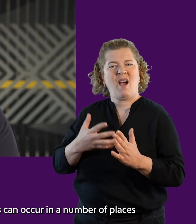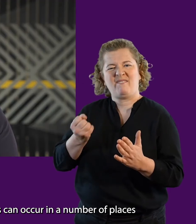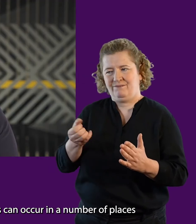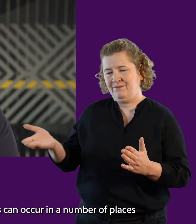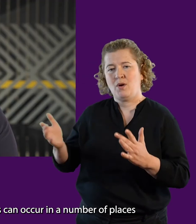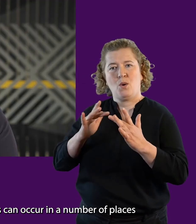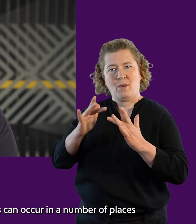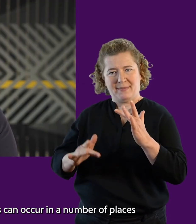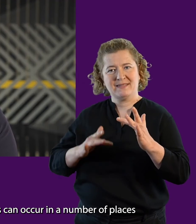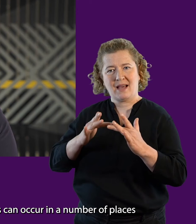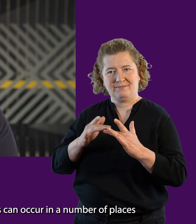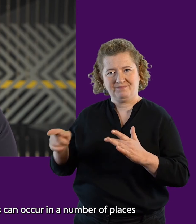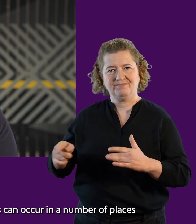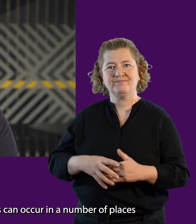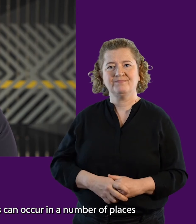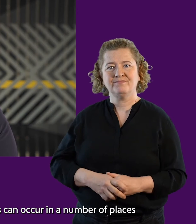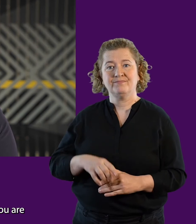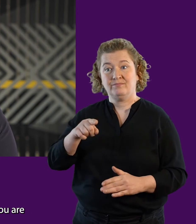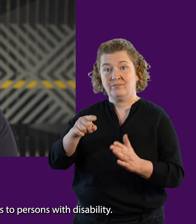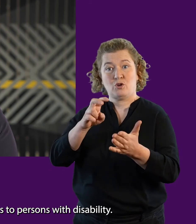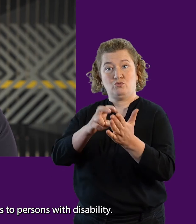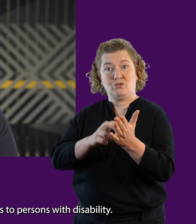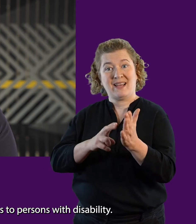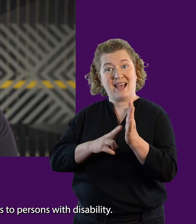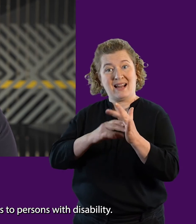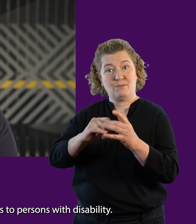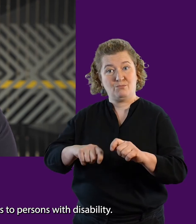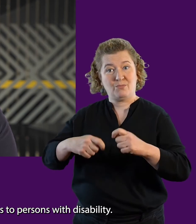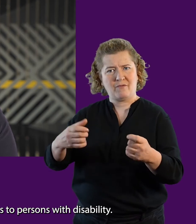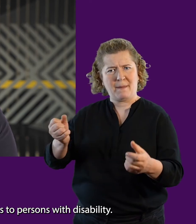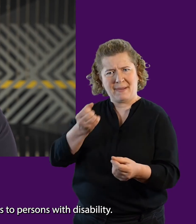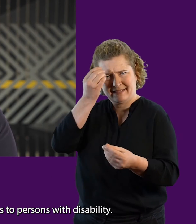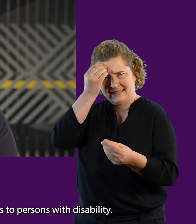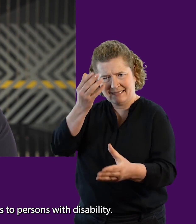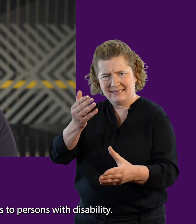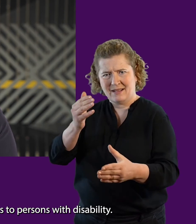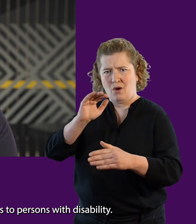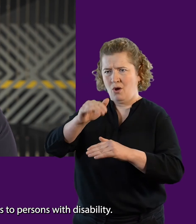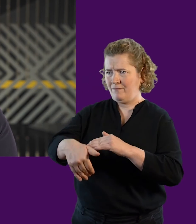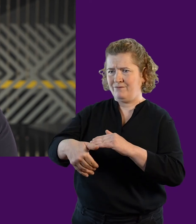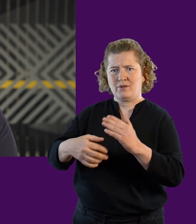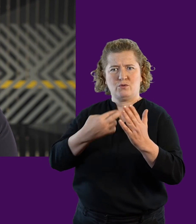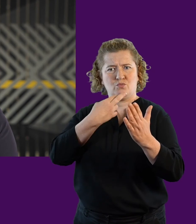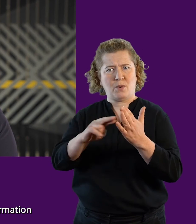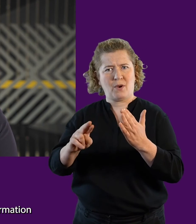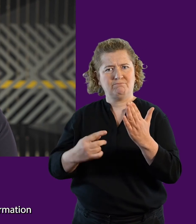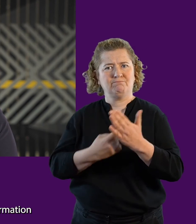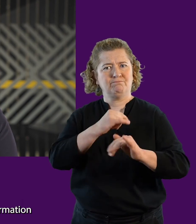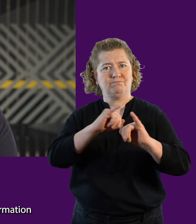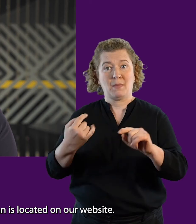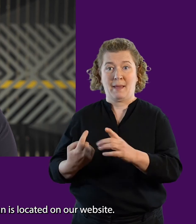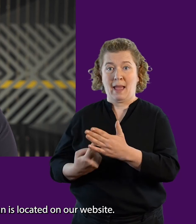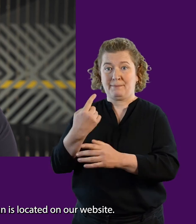that reportable incidents can occur in a number of places where you are providing supports or services to persons with disability.